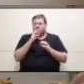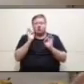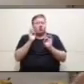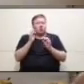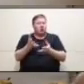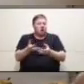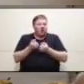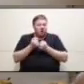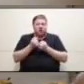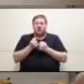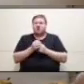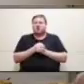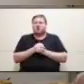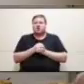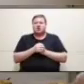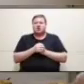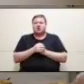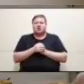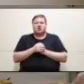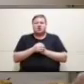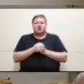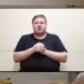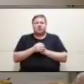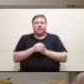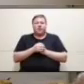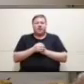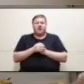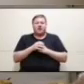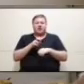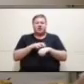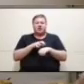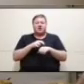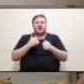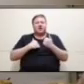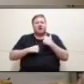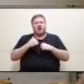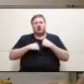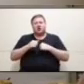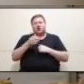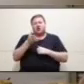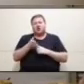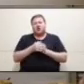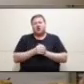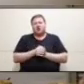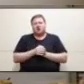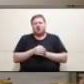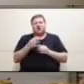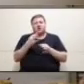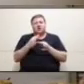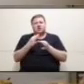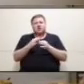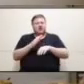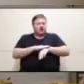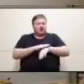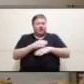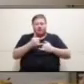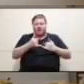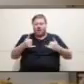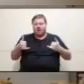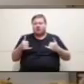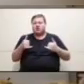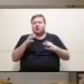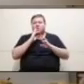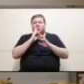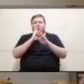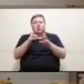recoveries. So we need concrete actions there with specific timelines and a report that